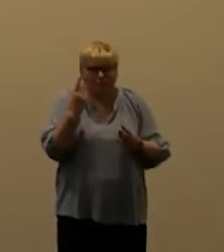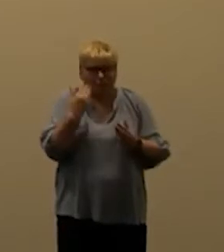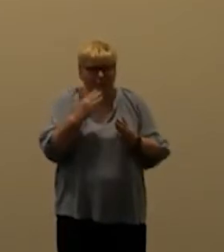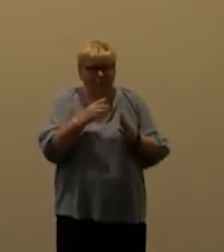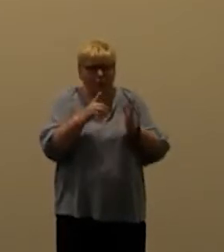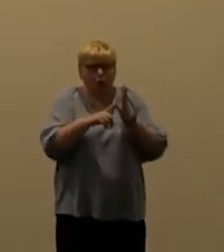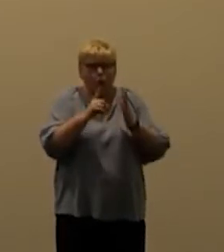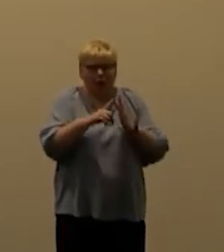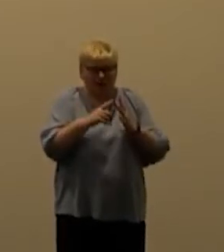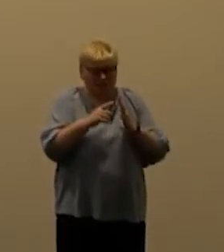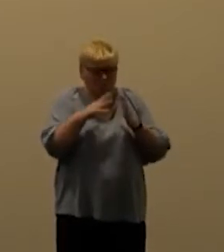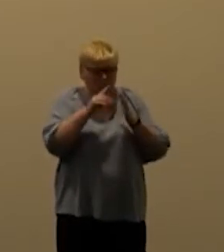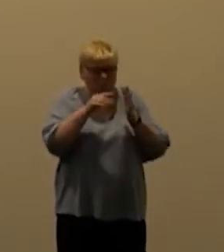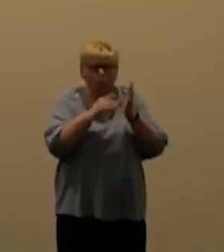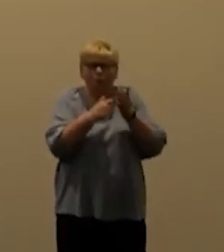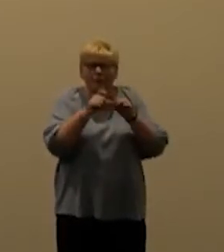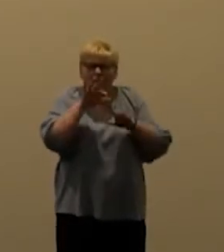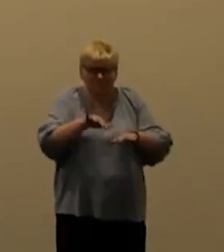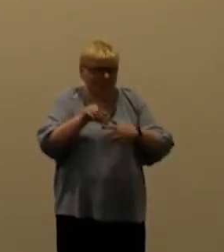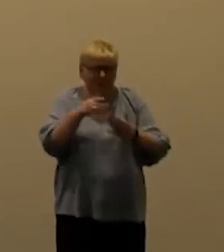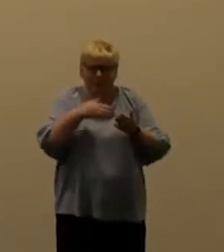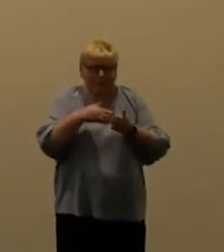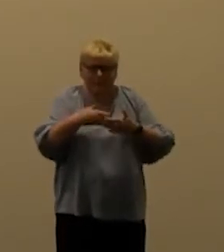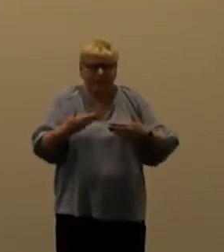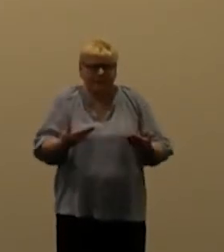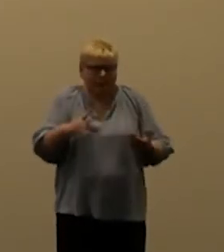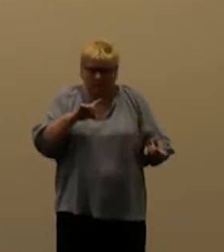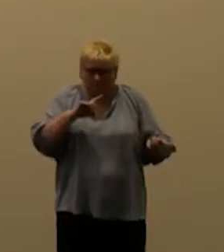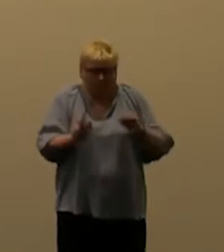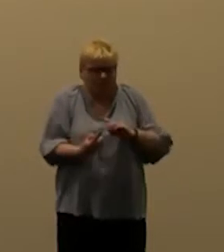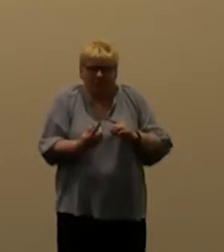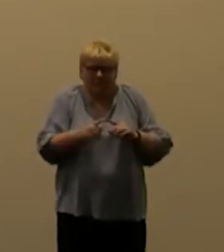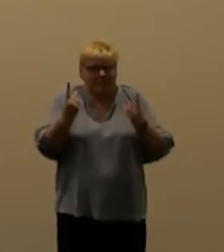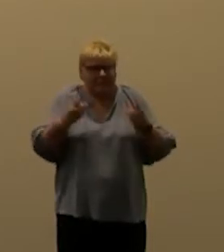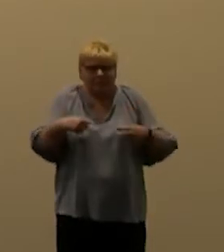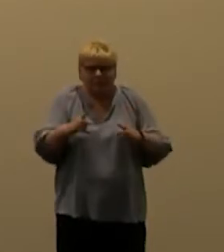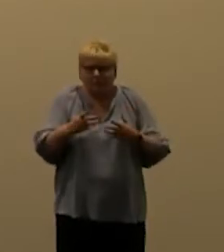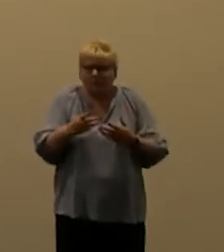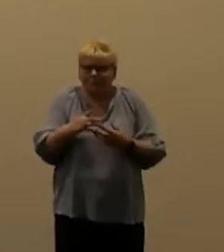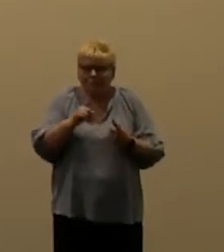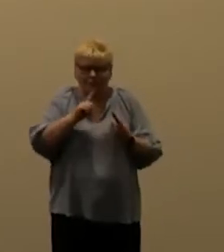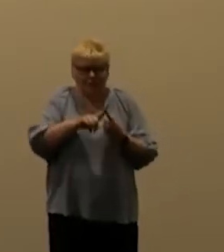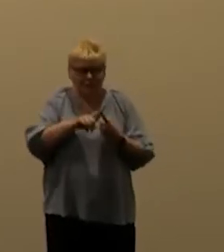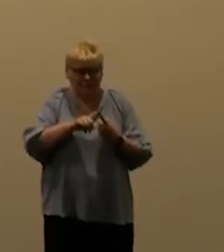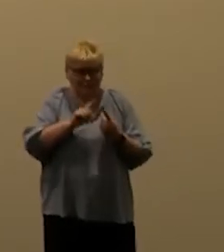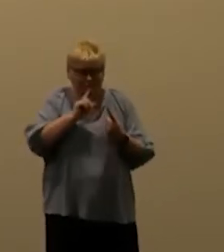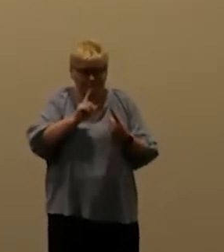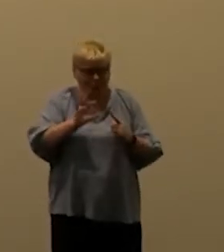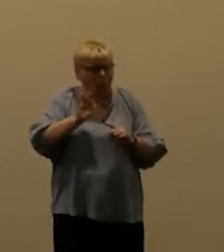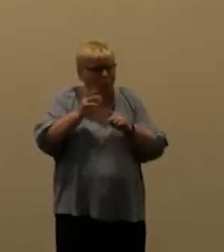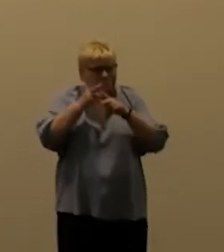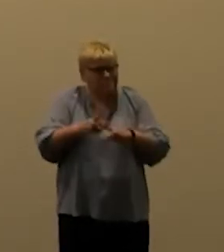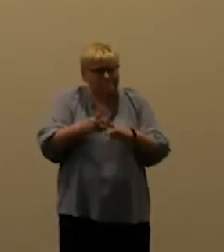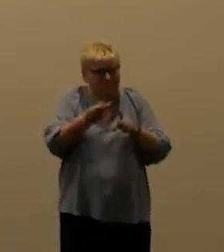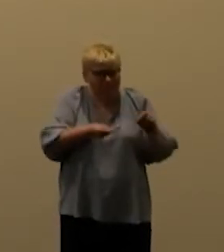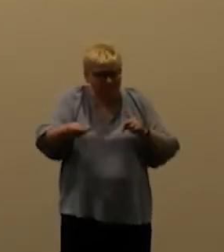like a wizard that we had. But nowadays it's purely PowerShell, and we have kind of, the first one is unattended export, so you can just run a command and it'll